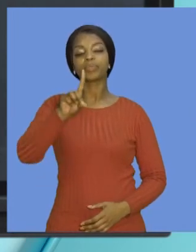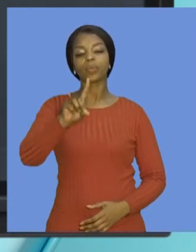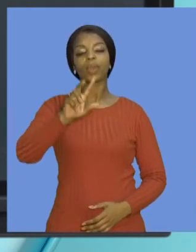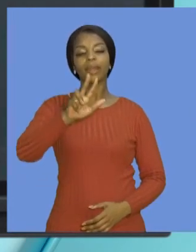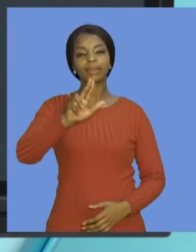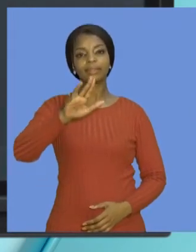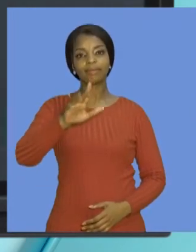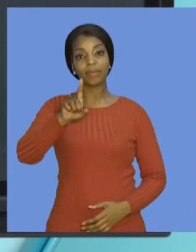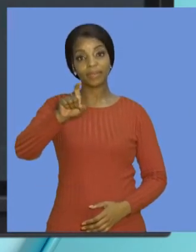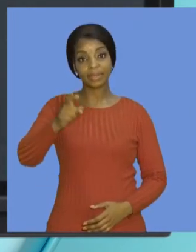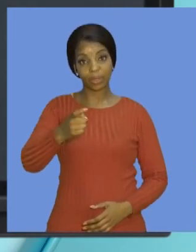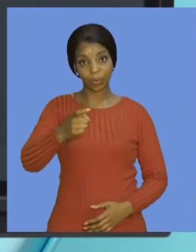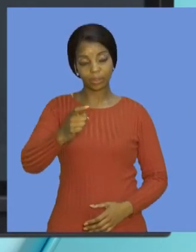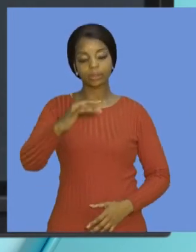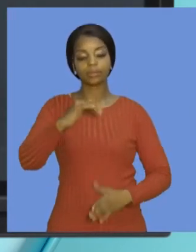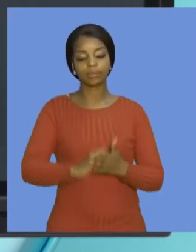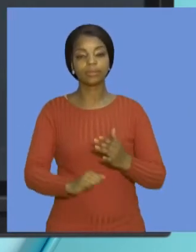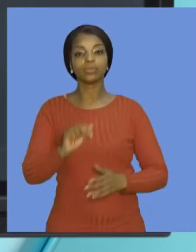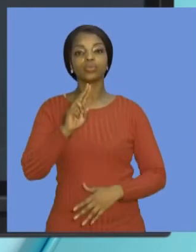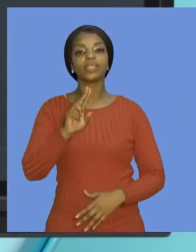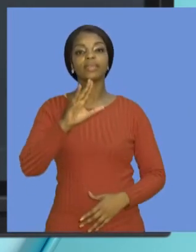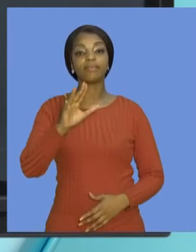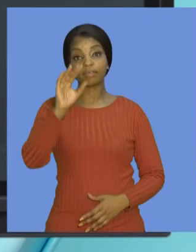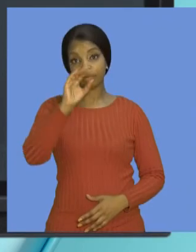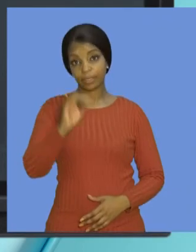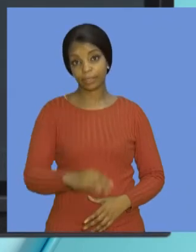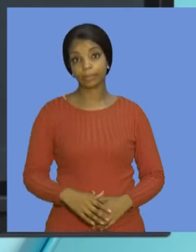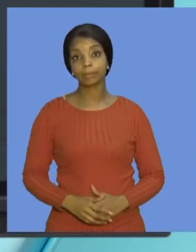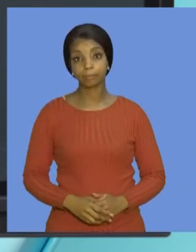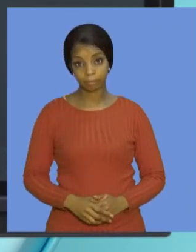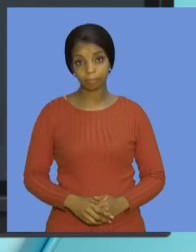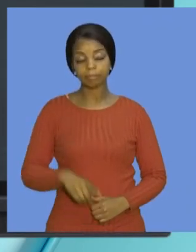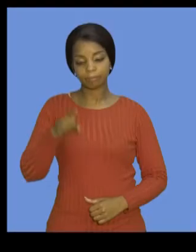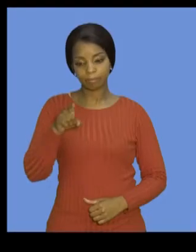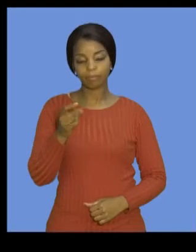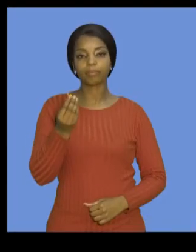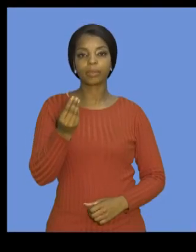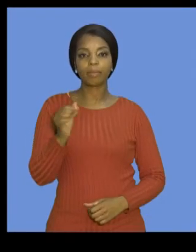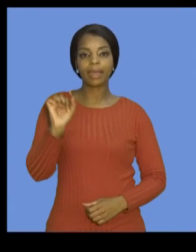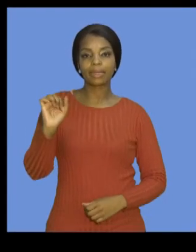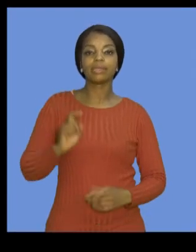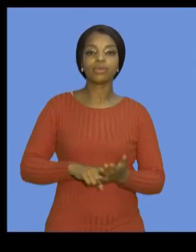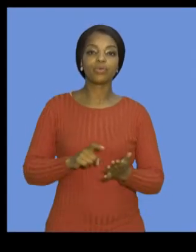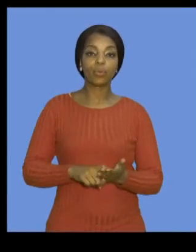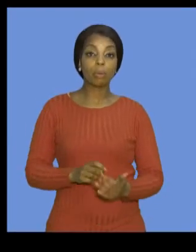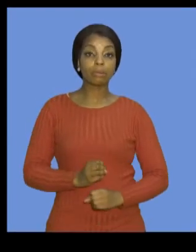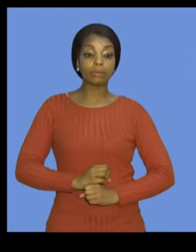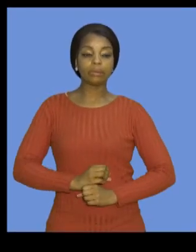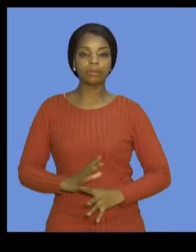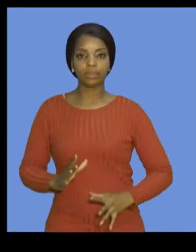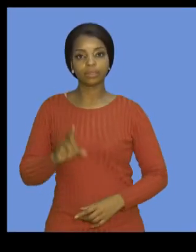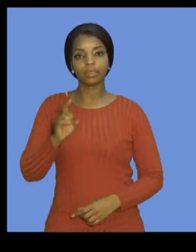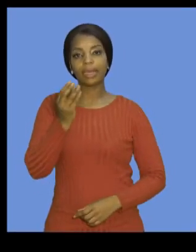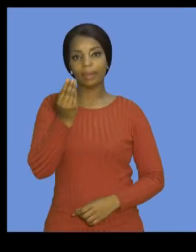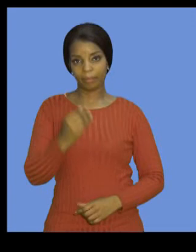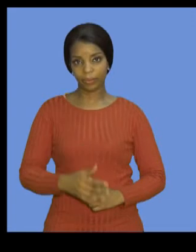185,000 minus the 25% of it. And that will be the principal debt there. And then she agrees to pay